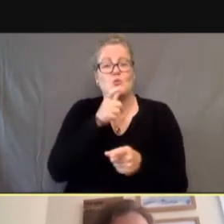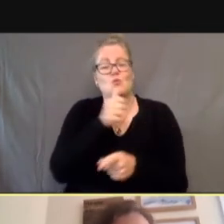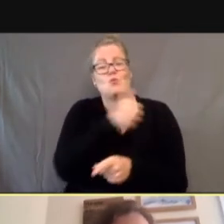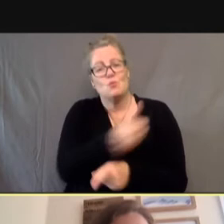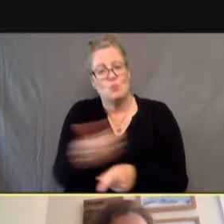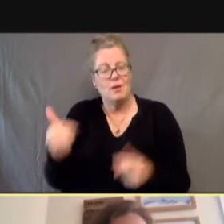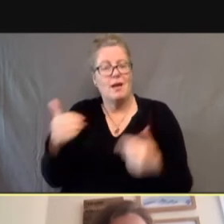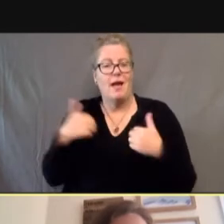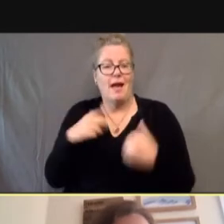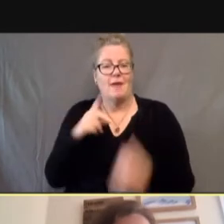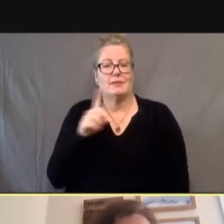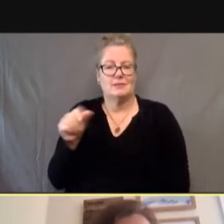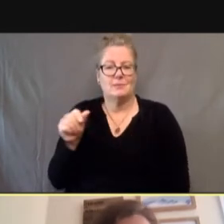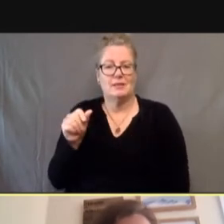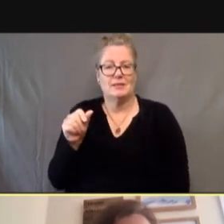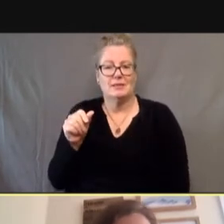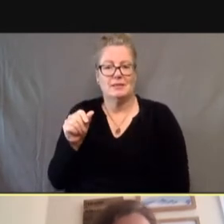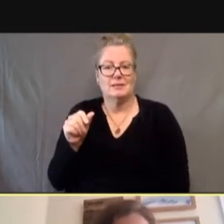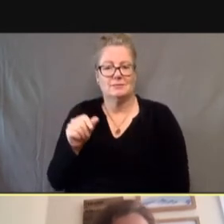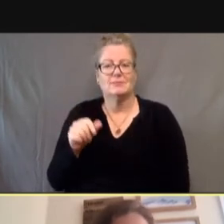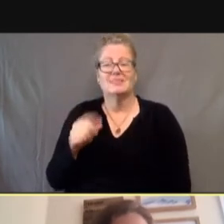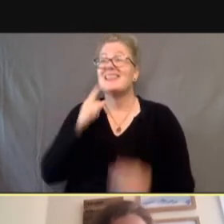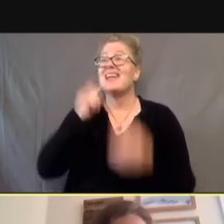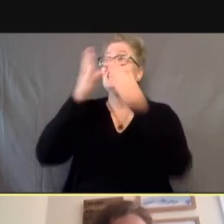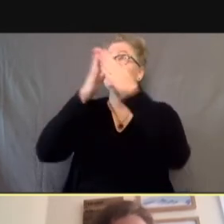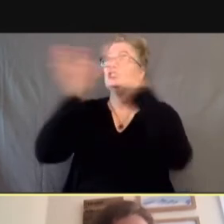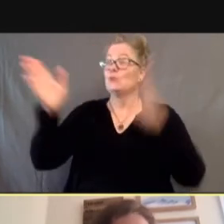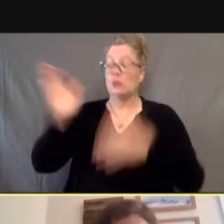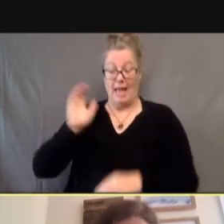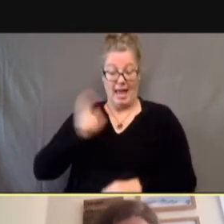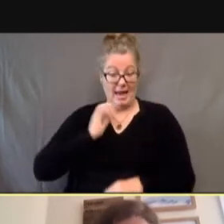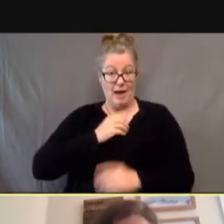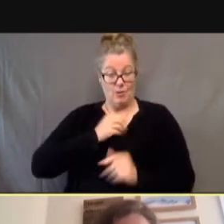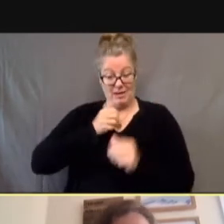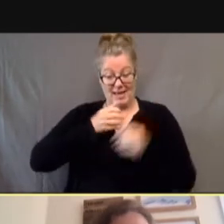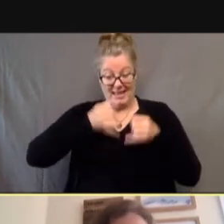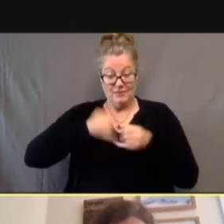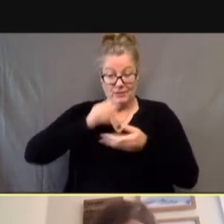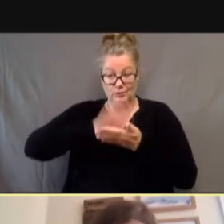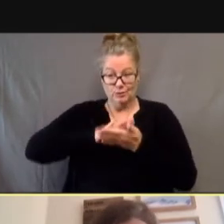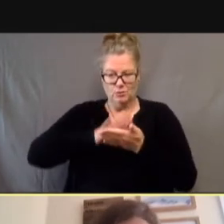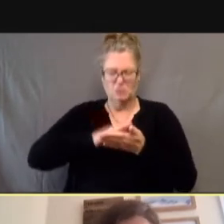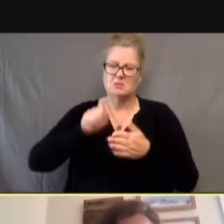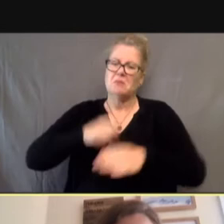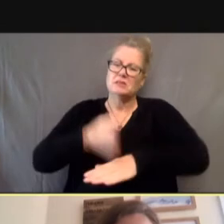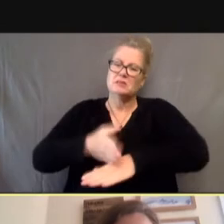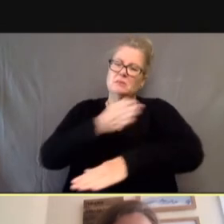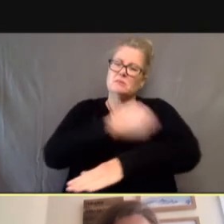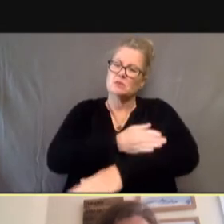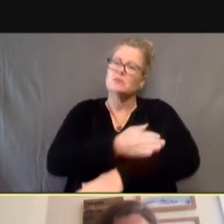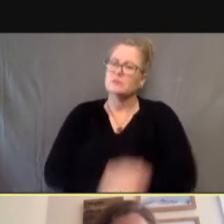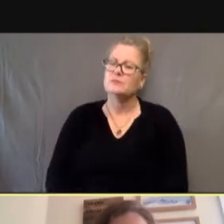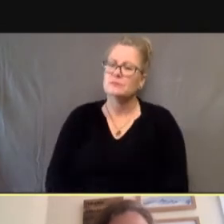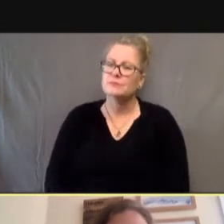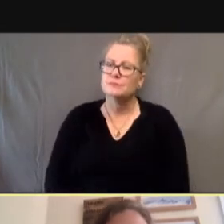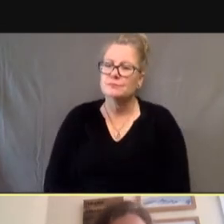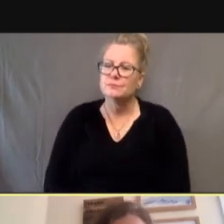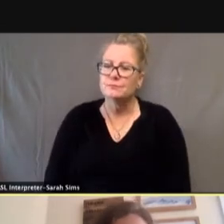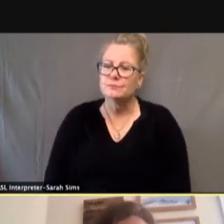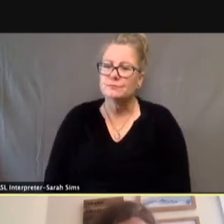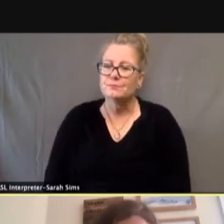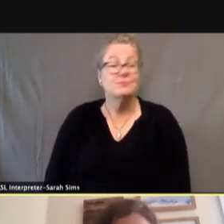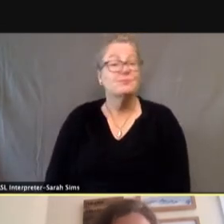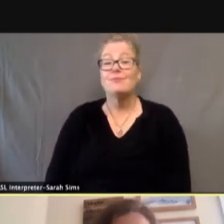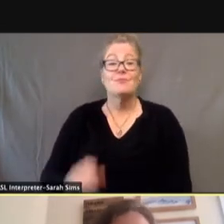more needed to be done at our own institution to make this a reality for ourselves and for our classmates. So our